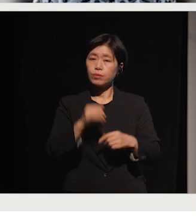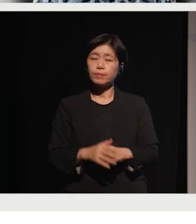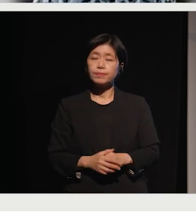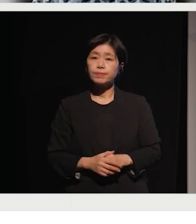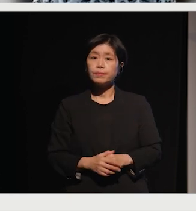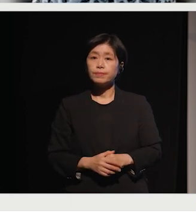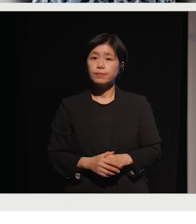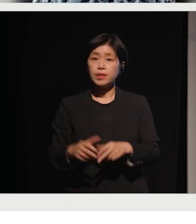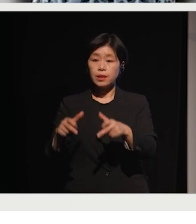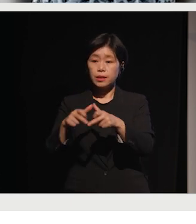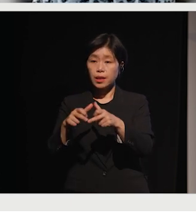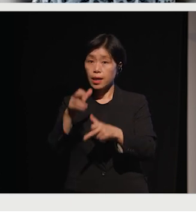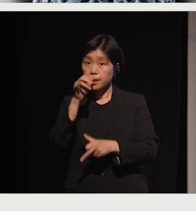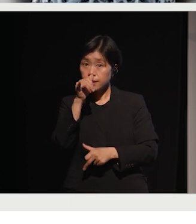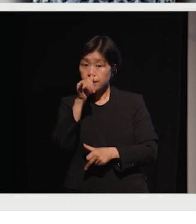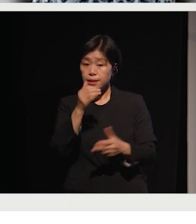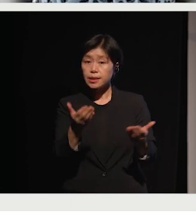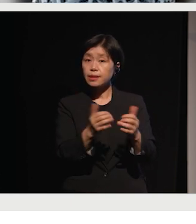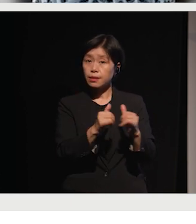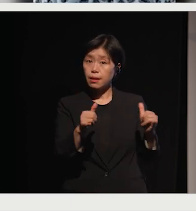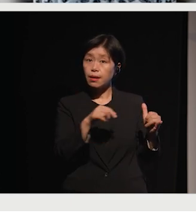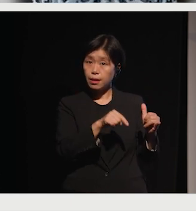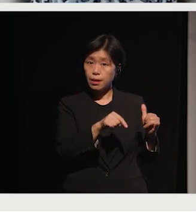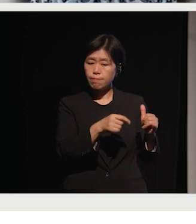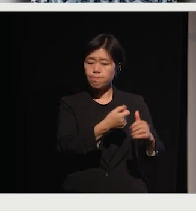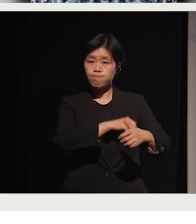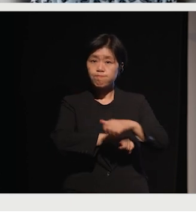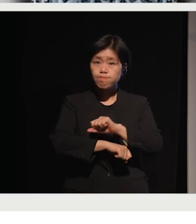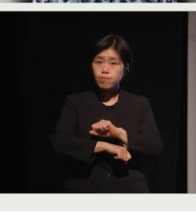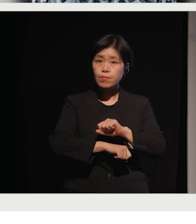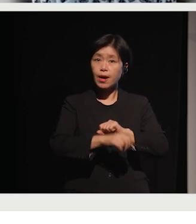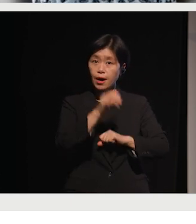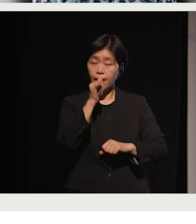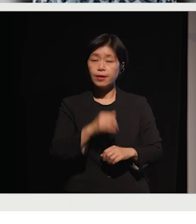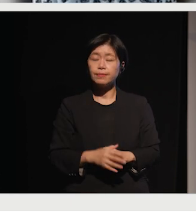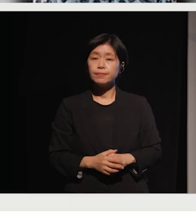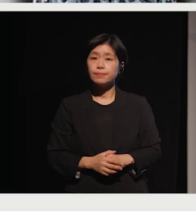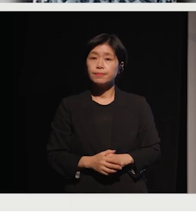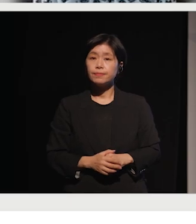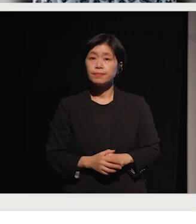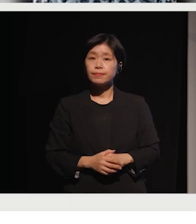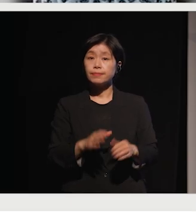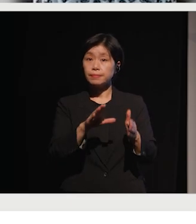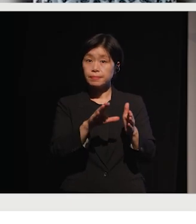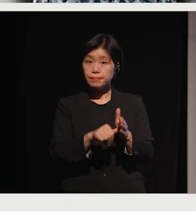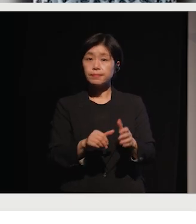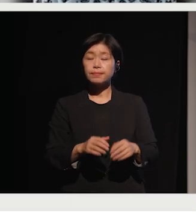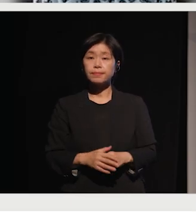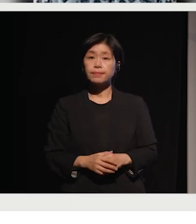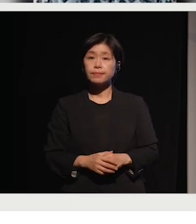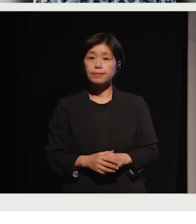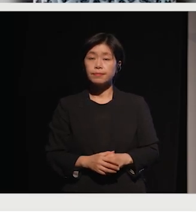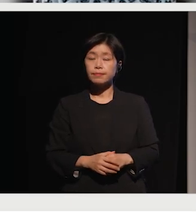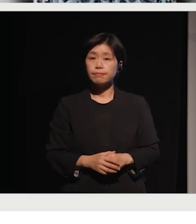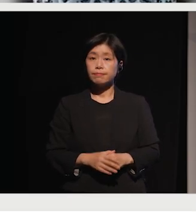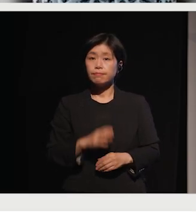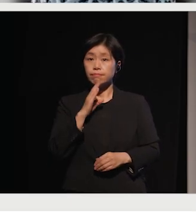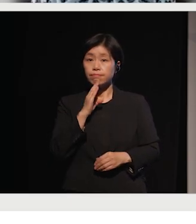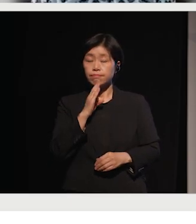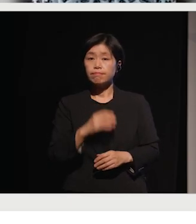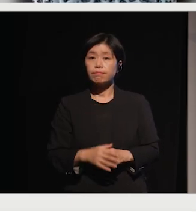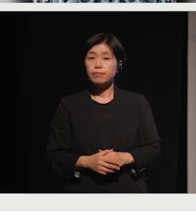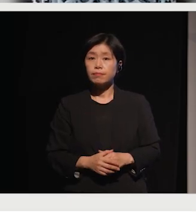staff-led by staff who identify as disabled, and it's a relatively large group at this point. They